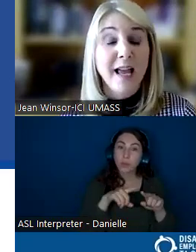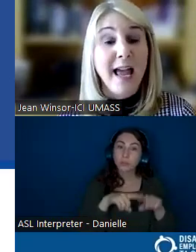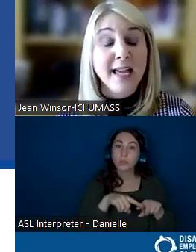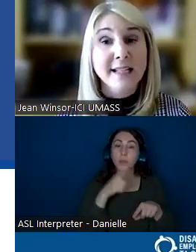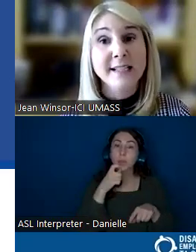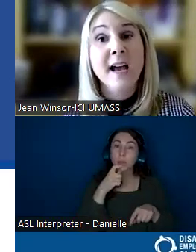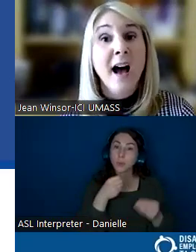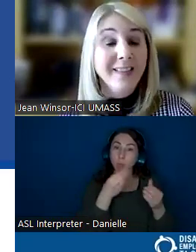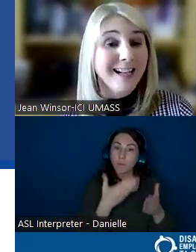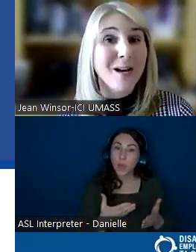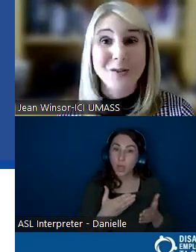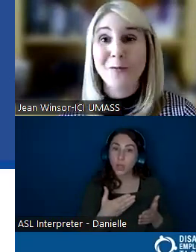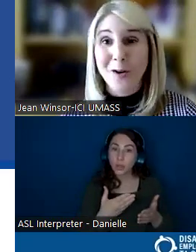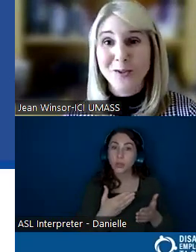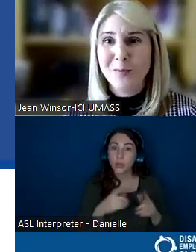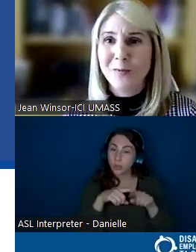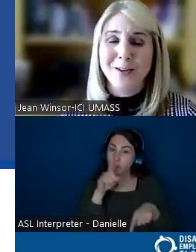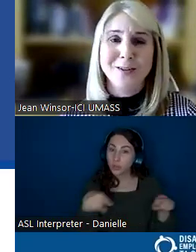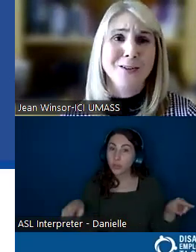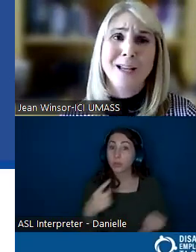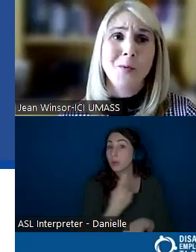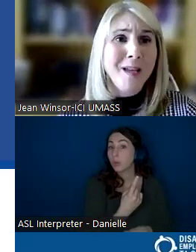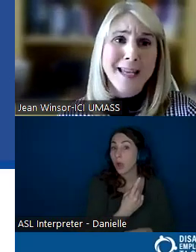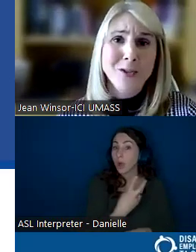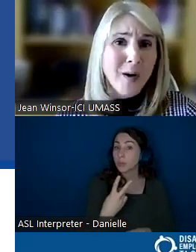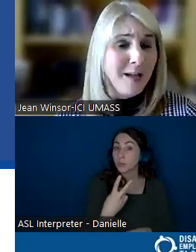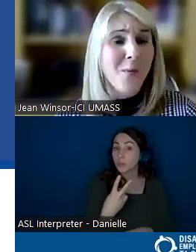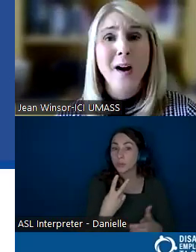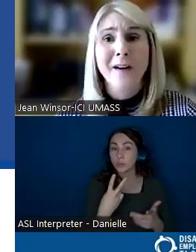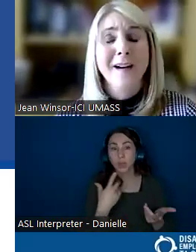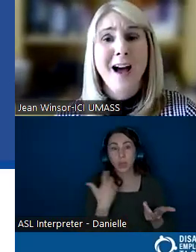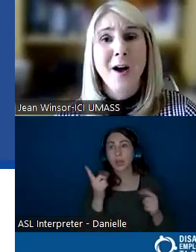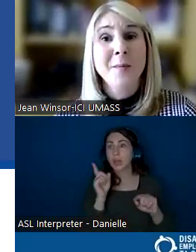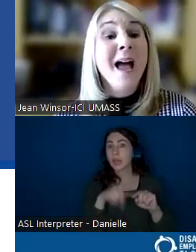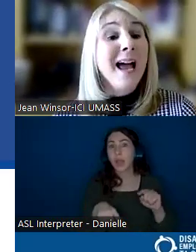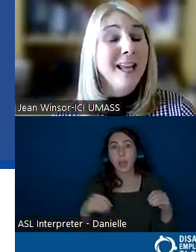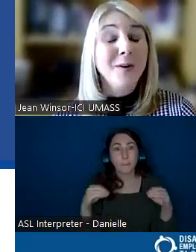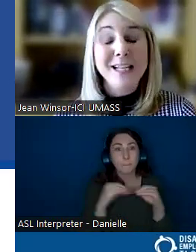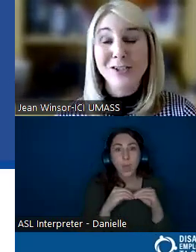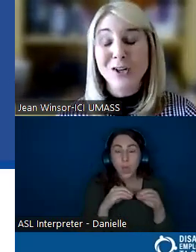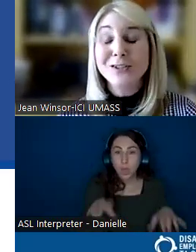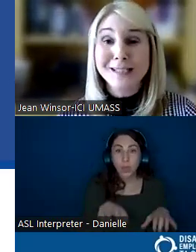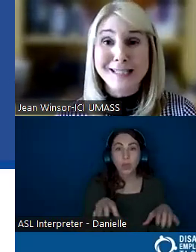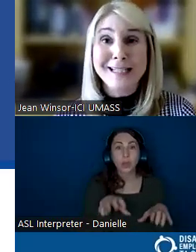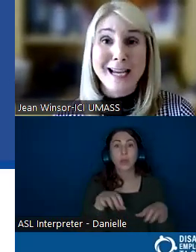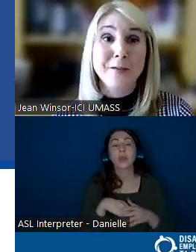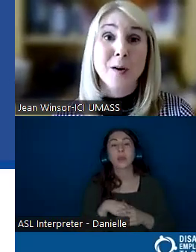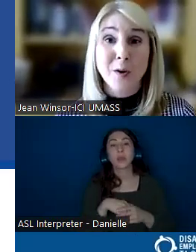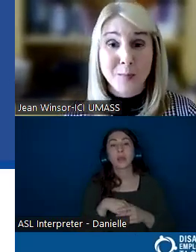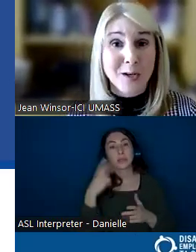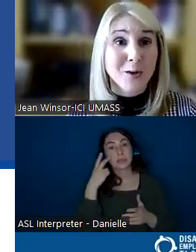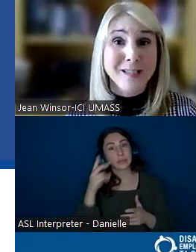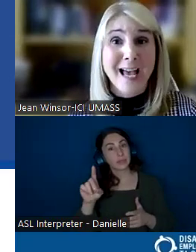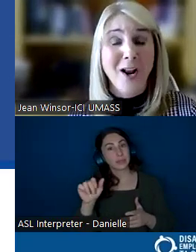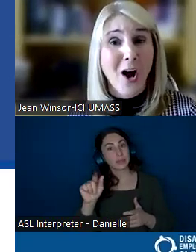providers. And a lot of times you'll have one or two providers that are saying, well, we can't do any more. And then when they start to see data from